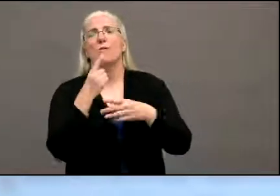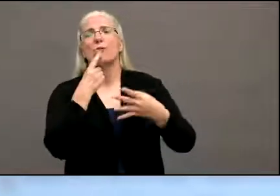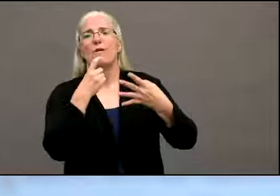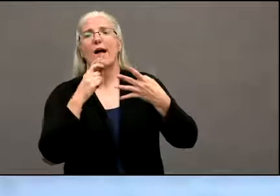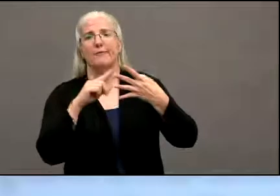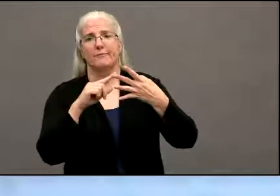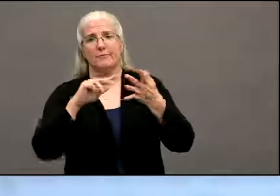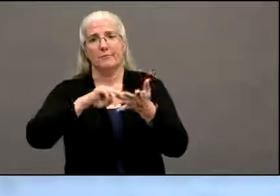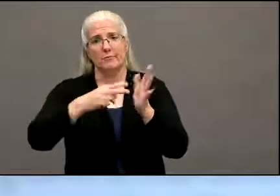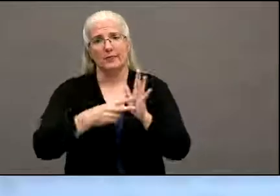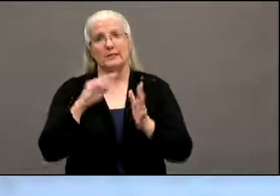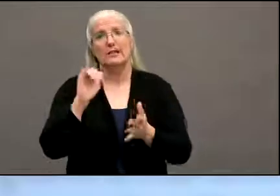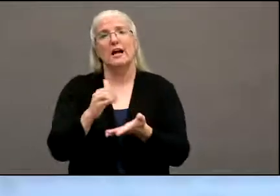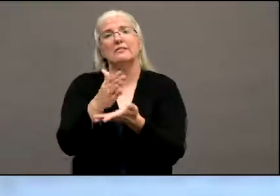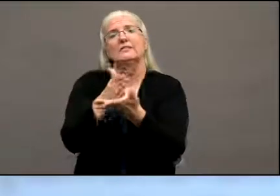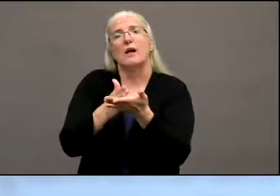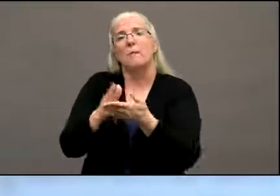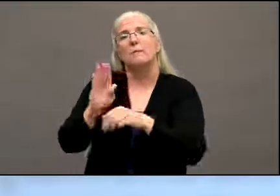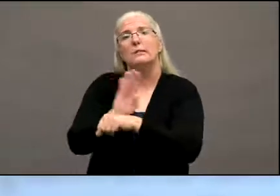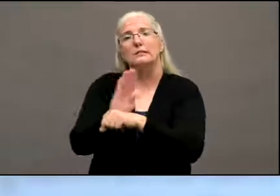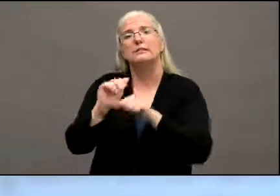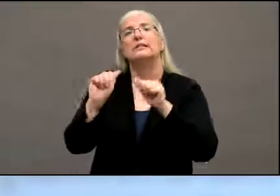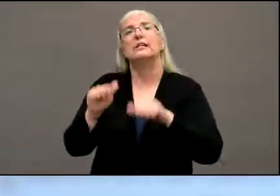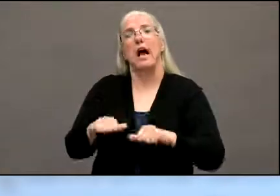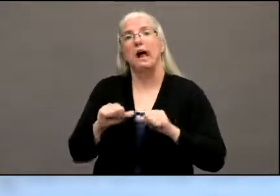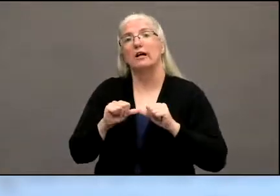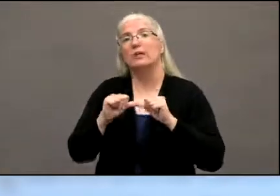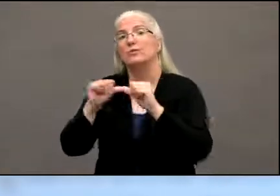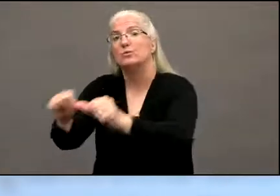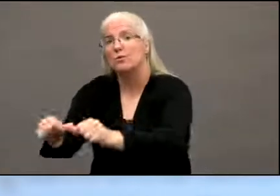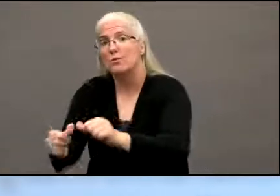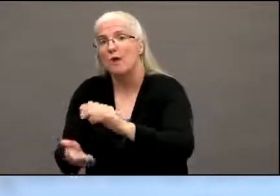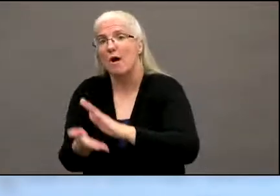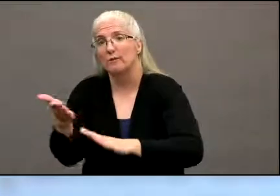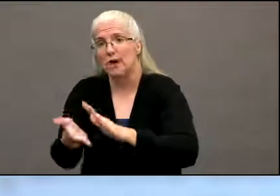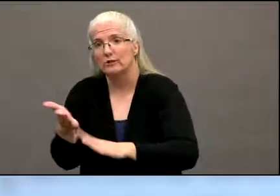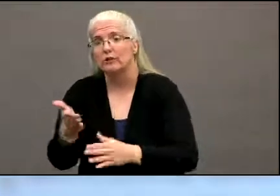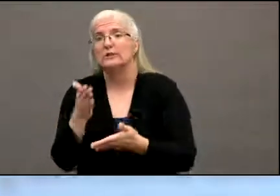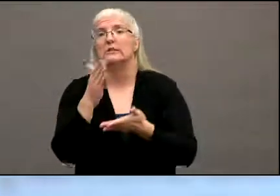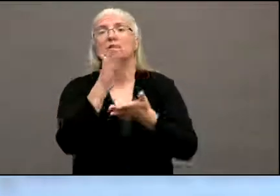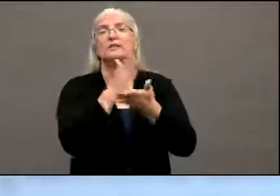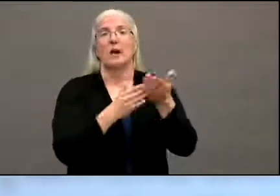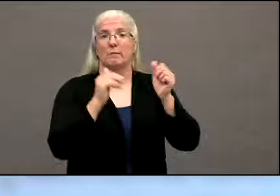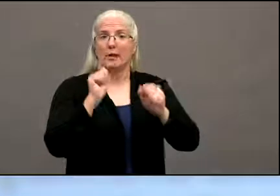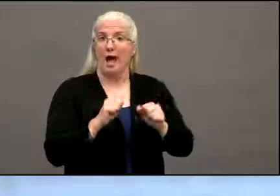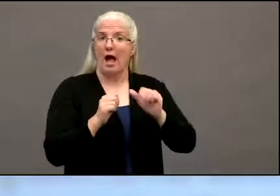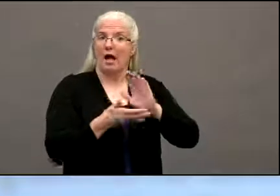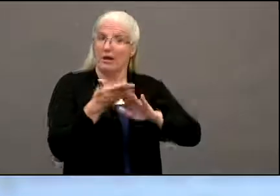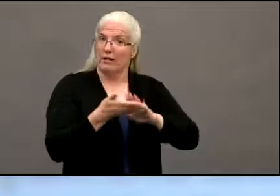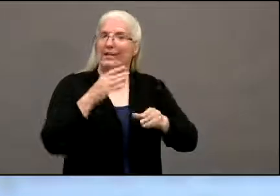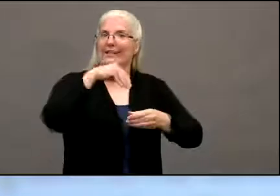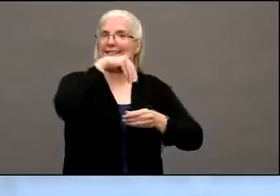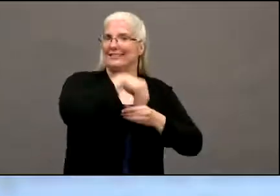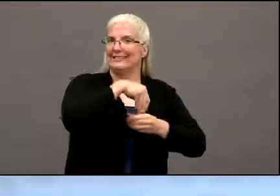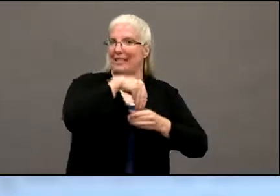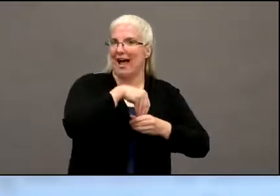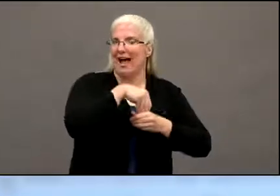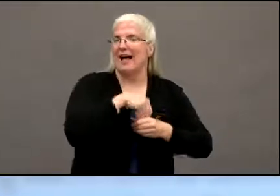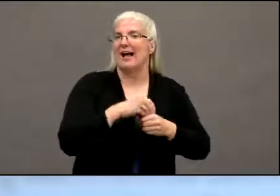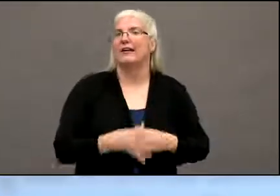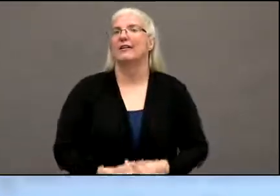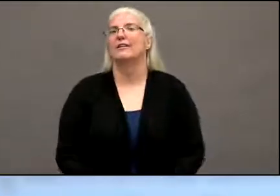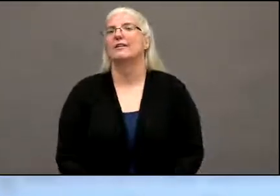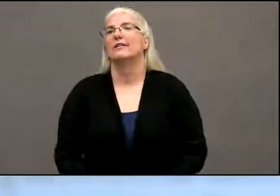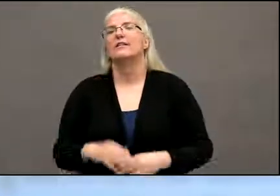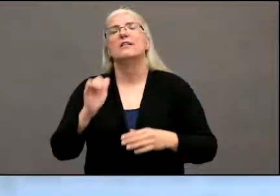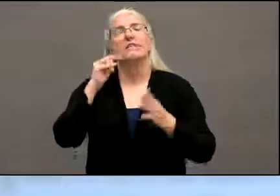resume operations. Some are allowed to resume indoor operations. I think of note, our nail salons are able to